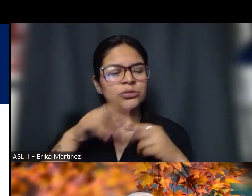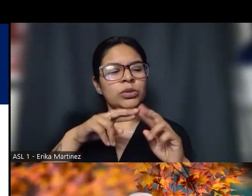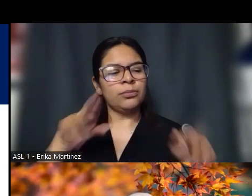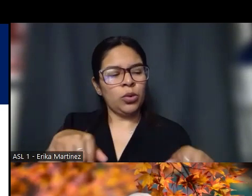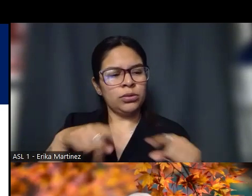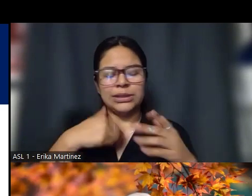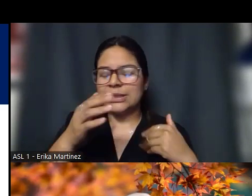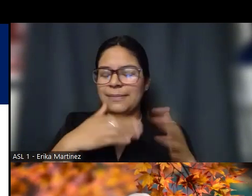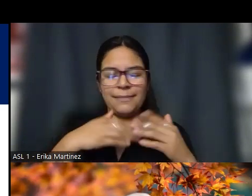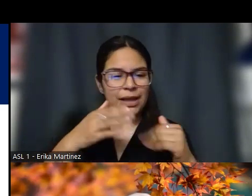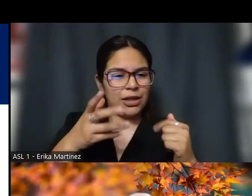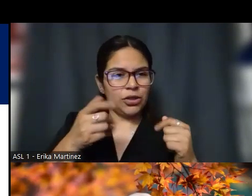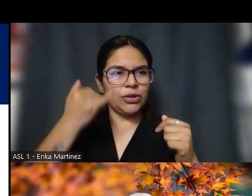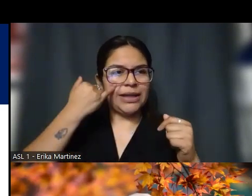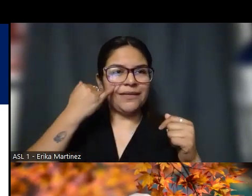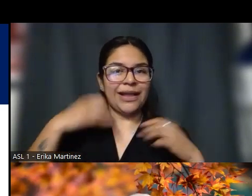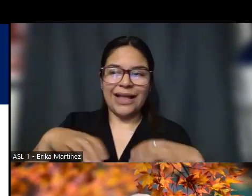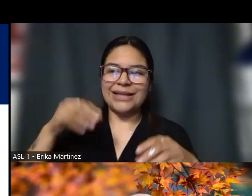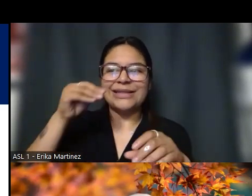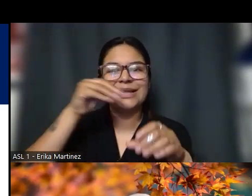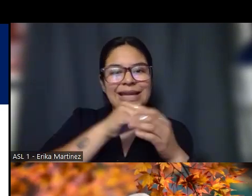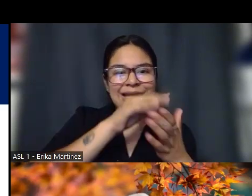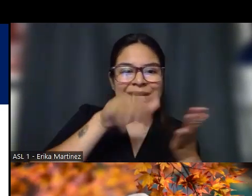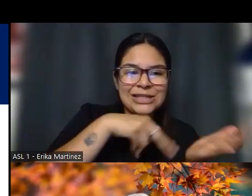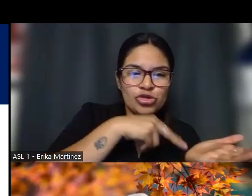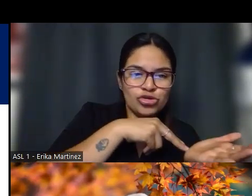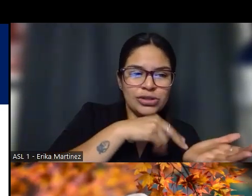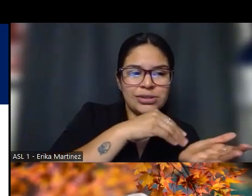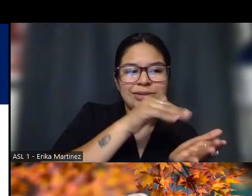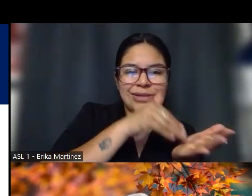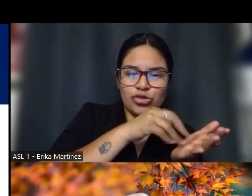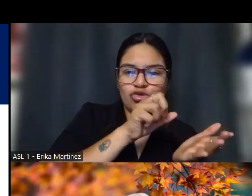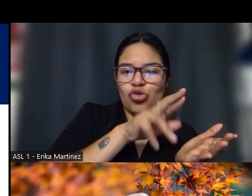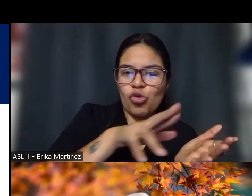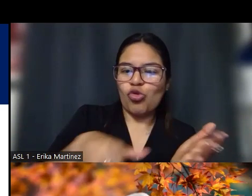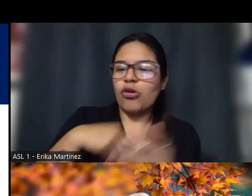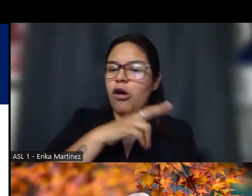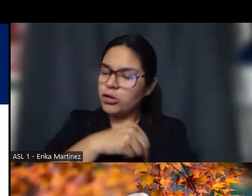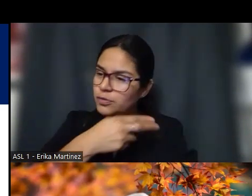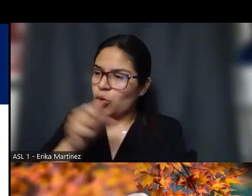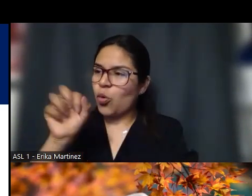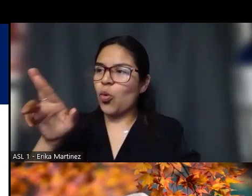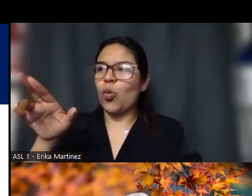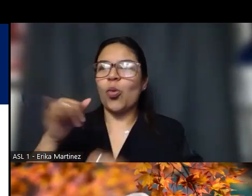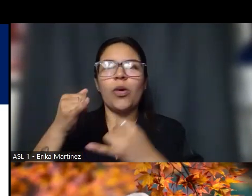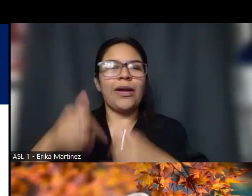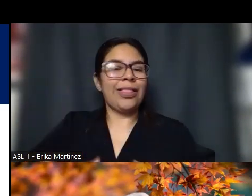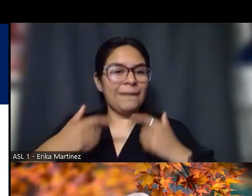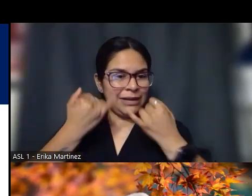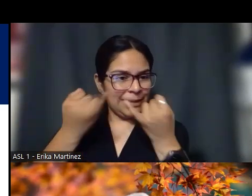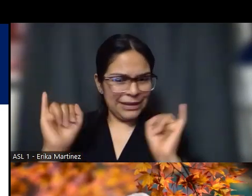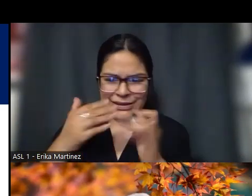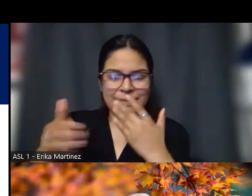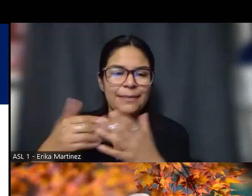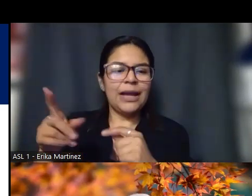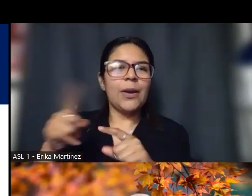regardless of whether the patient is in a licensed facility or the hospital or living independently. And if there